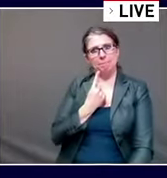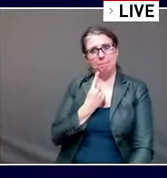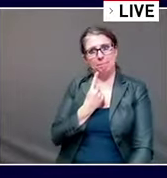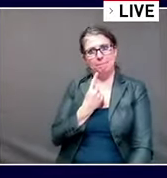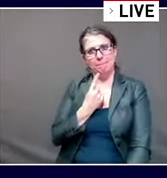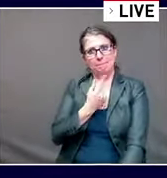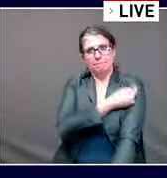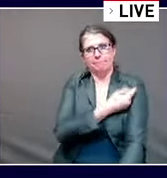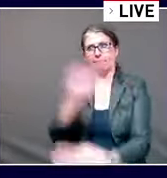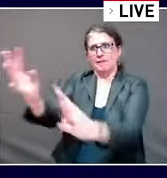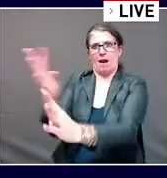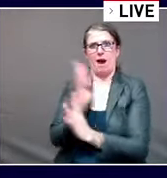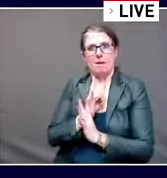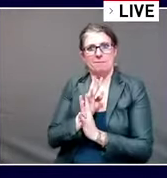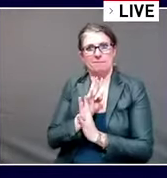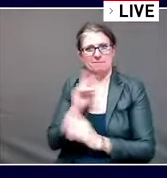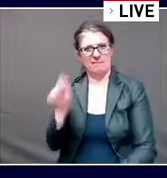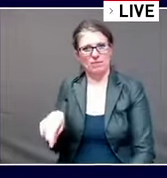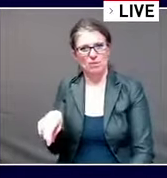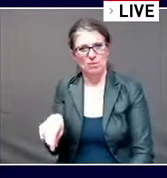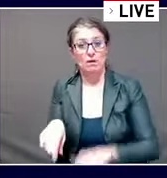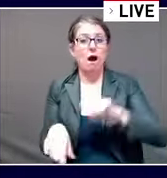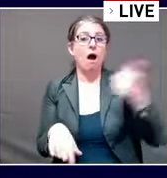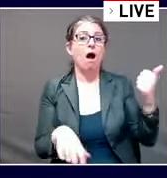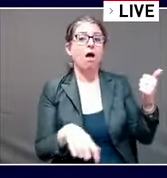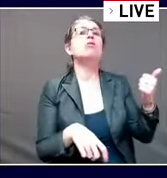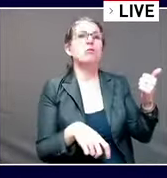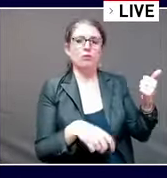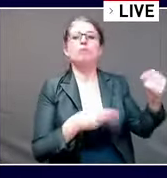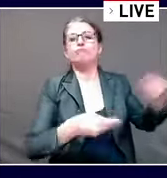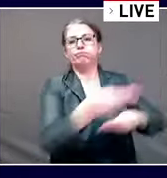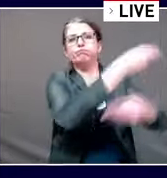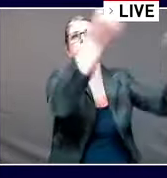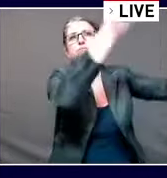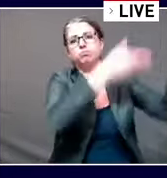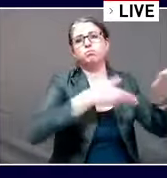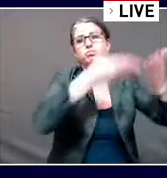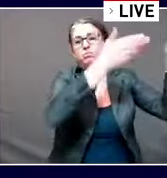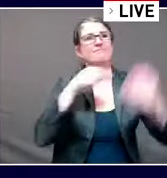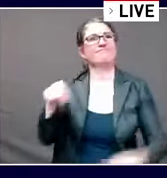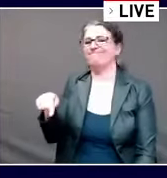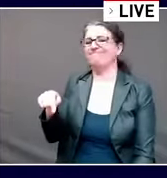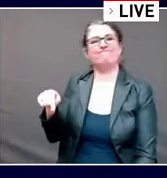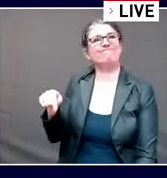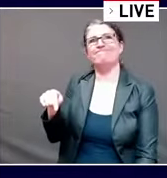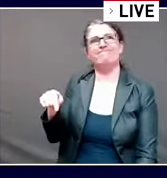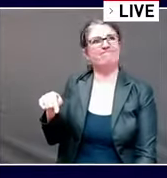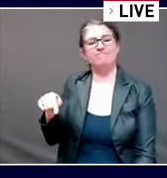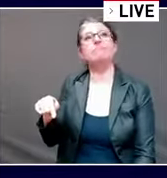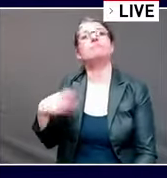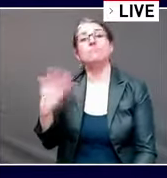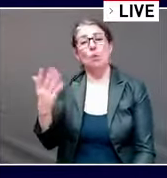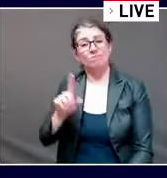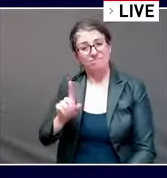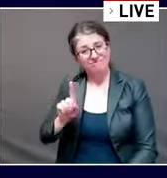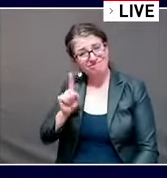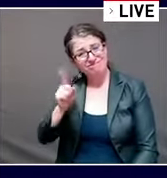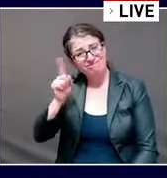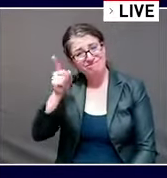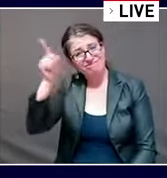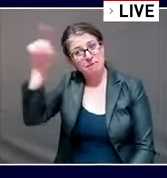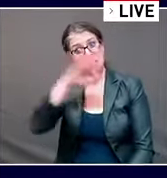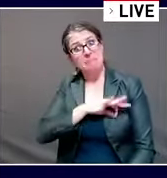be more of a challenge, rural Maine comes to mind. The Moderna vaccine will allow us to vaccinate